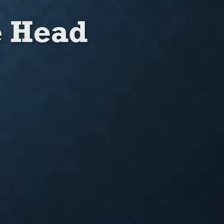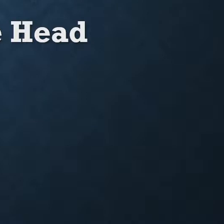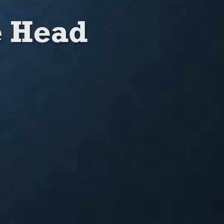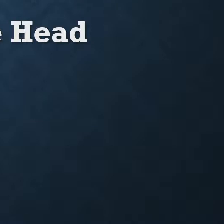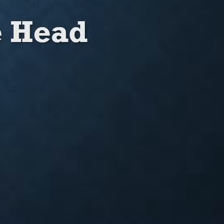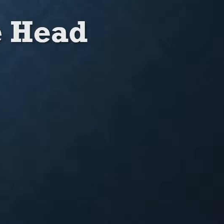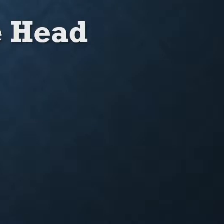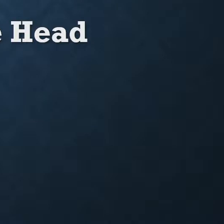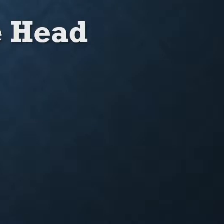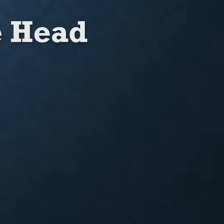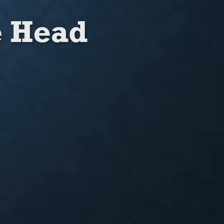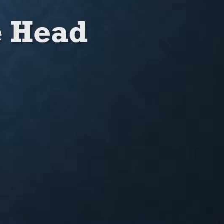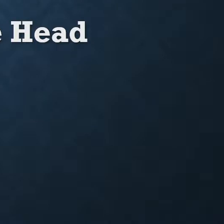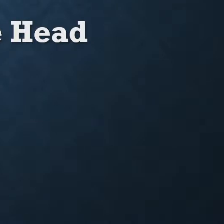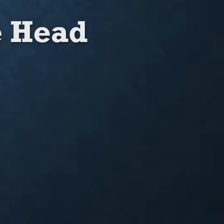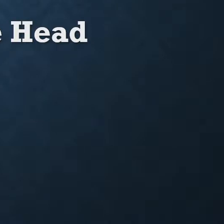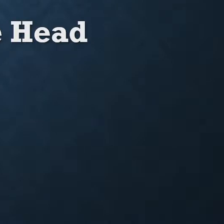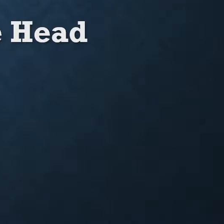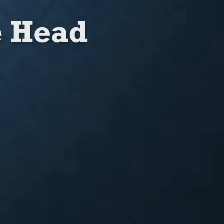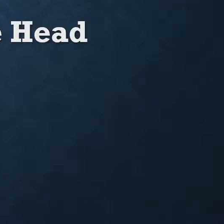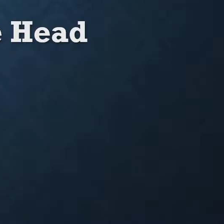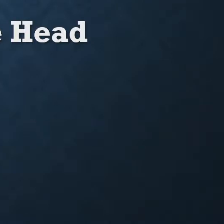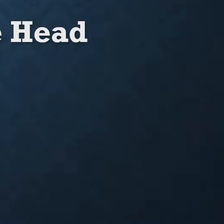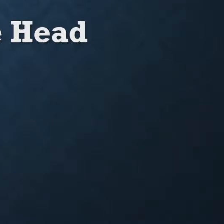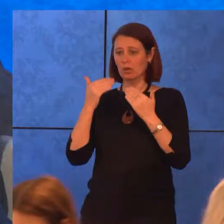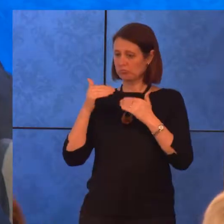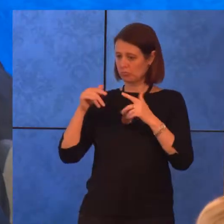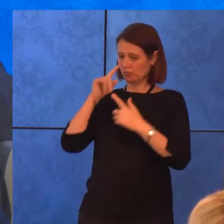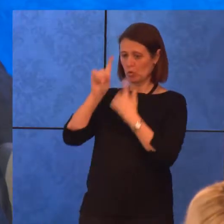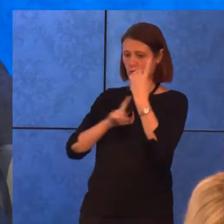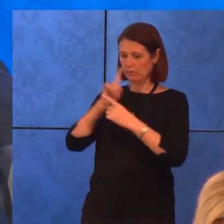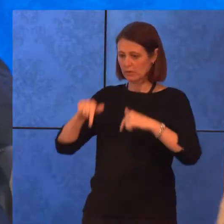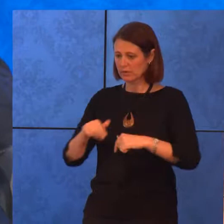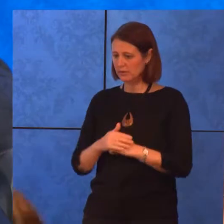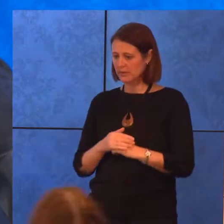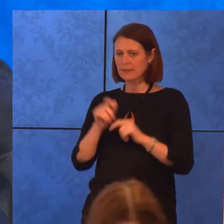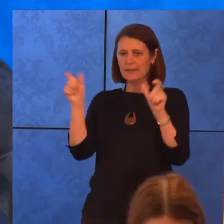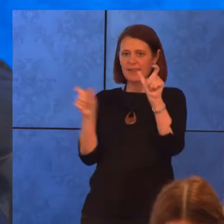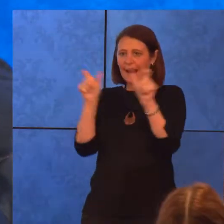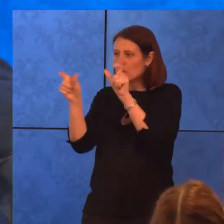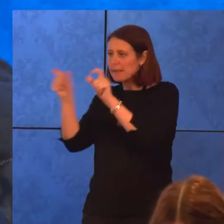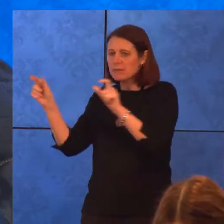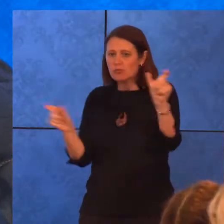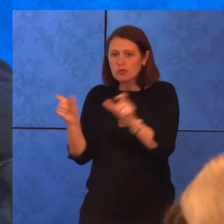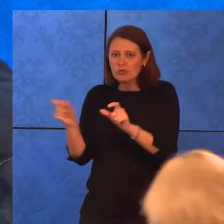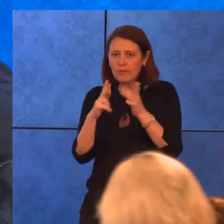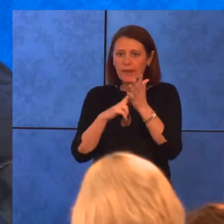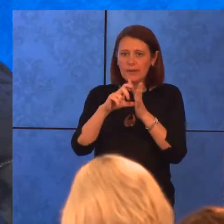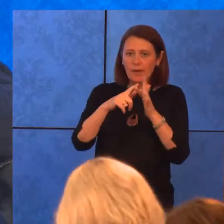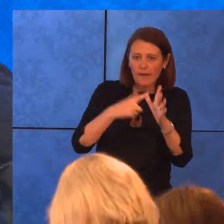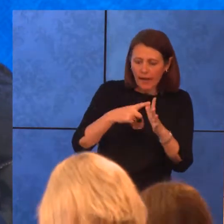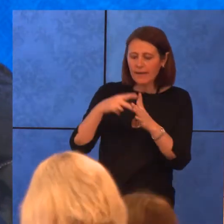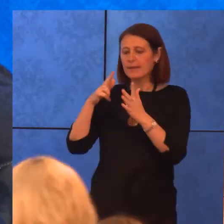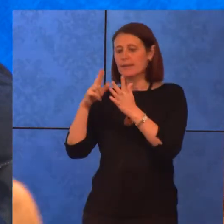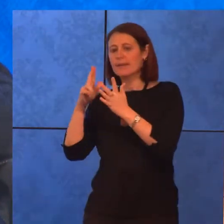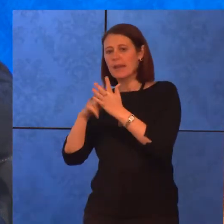Wayne. Welcome to the Daru conference. It's a day for acronyms coming together. We've got the NDIA, the NDIS